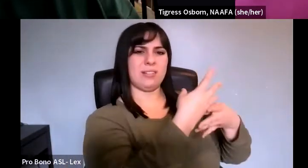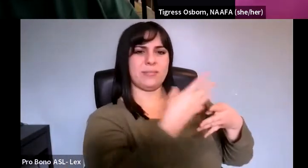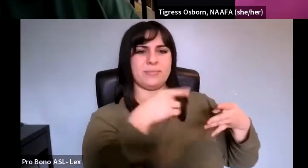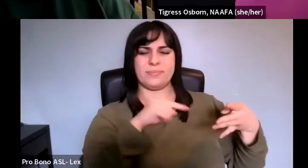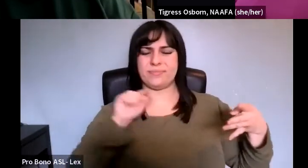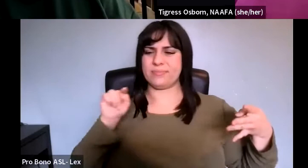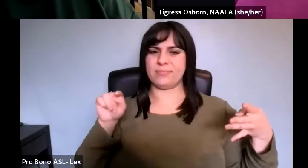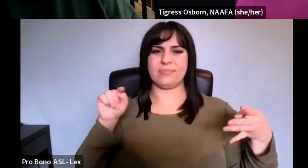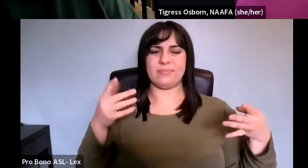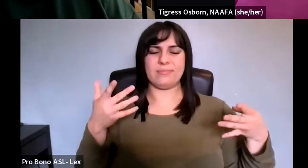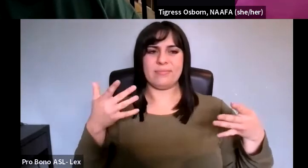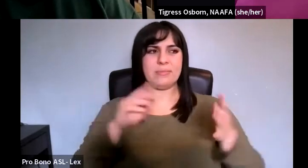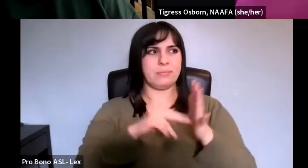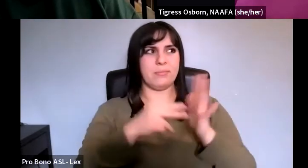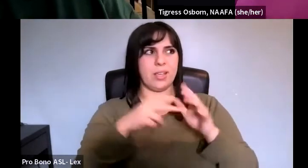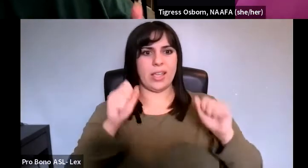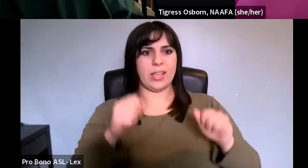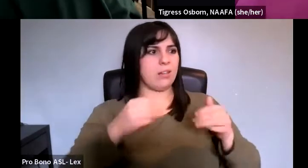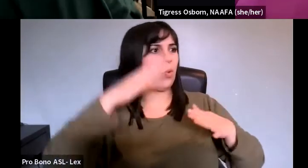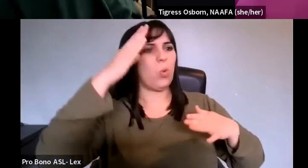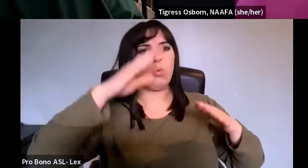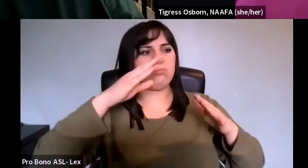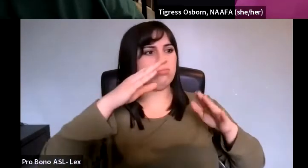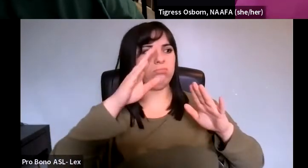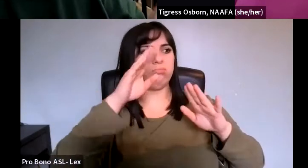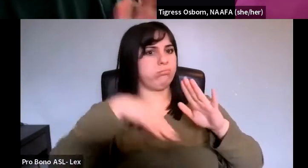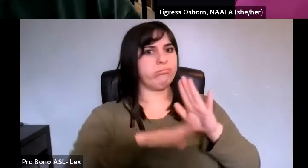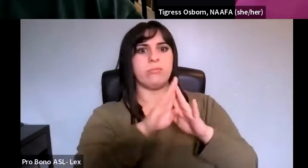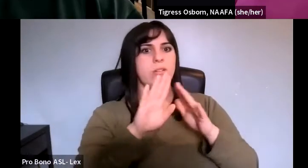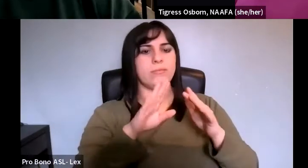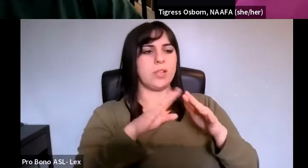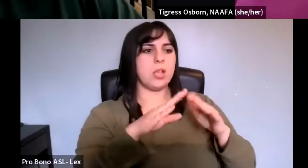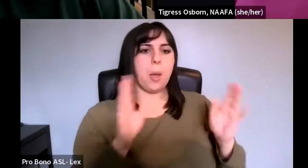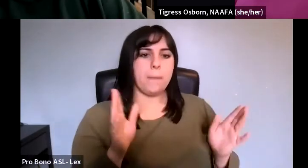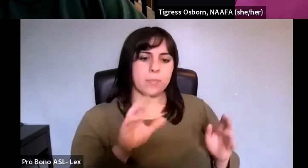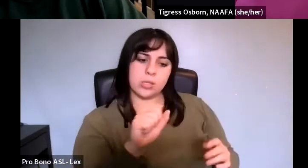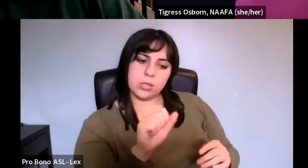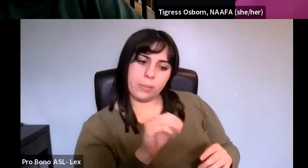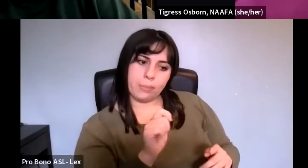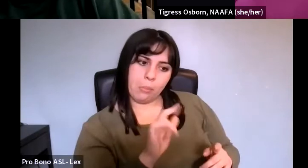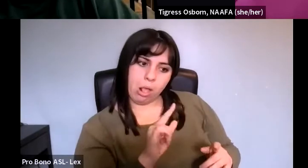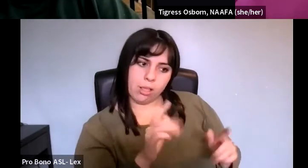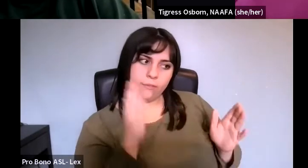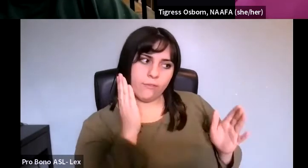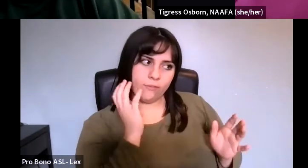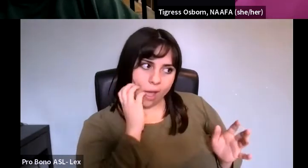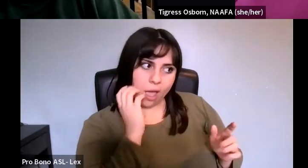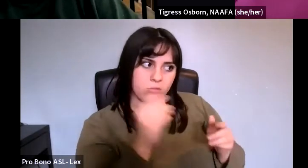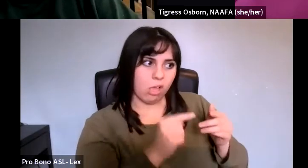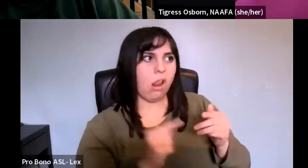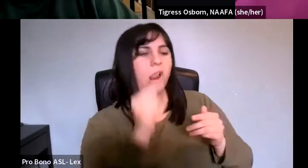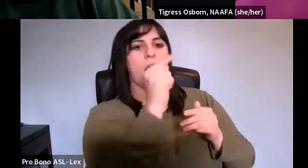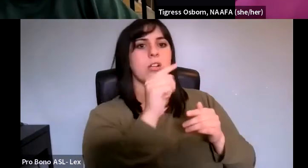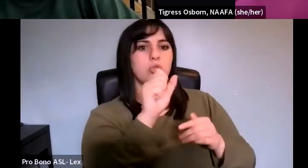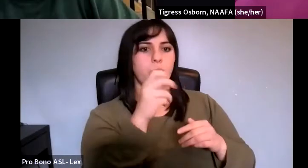to a super fat, or even an infinity fat at some point. So it's very hard, and I also understand that's why it's really